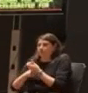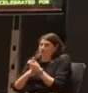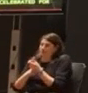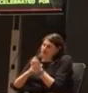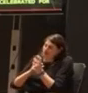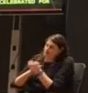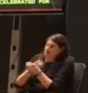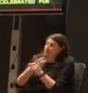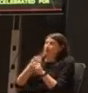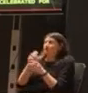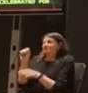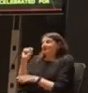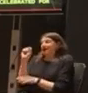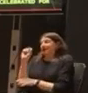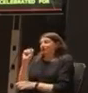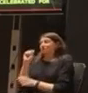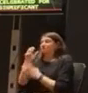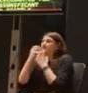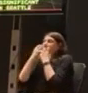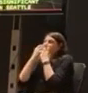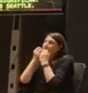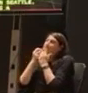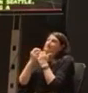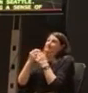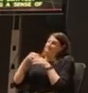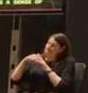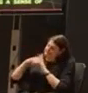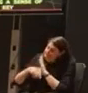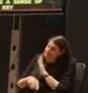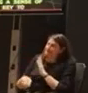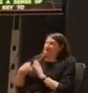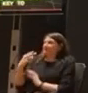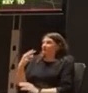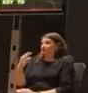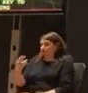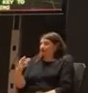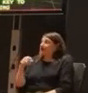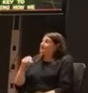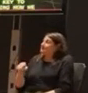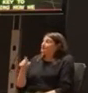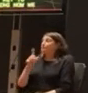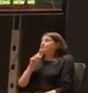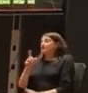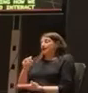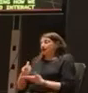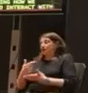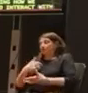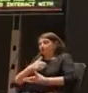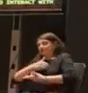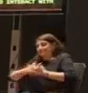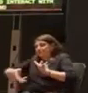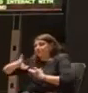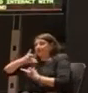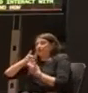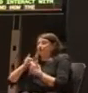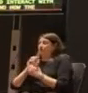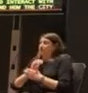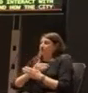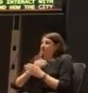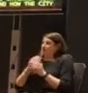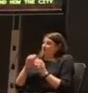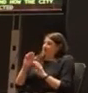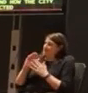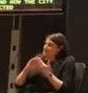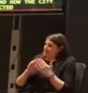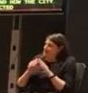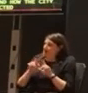Having a sense of place is a key to understanding how we as residents interact with our city and how this city has interacted with its